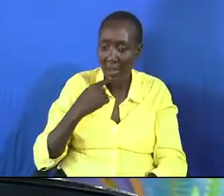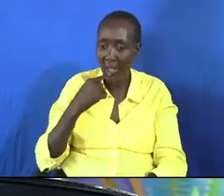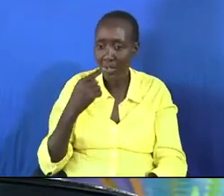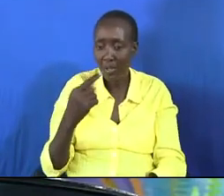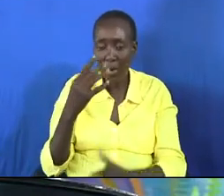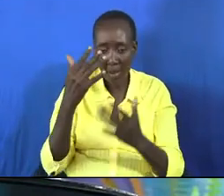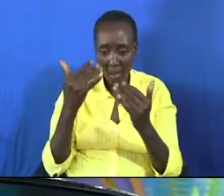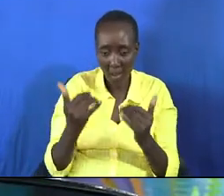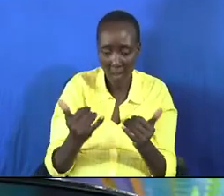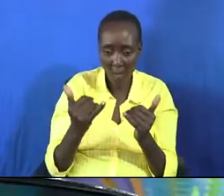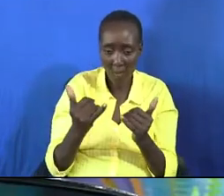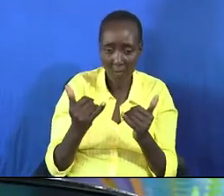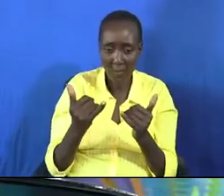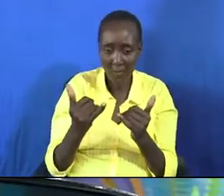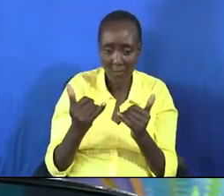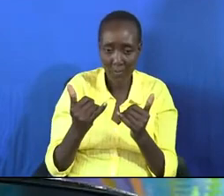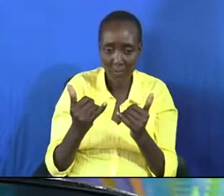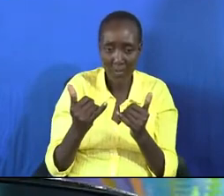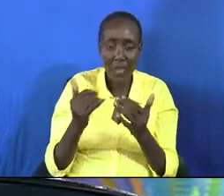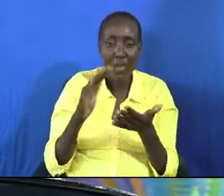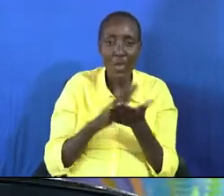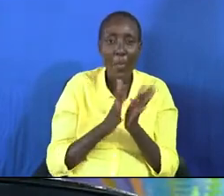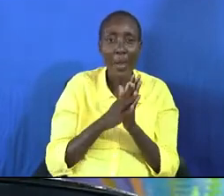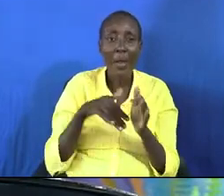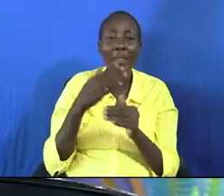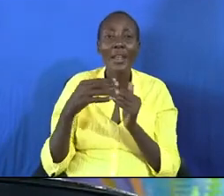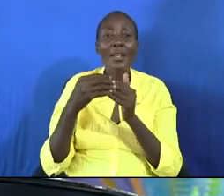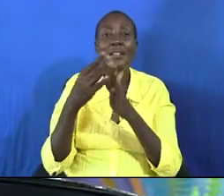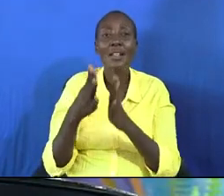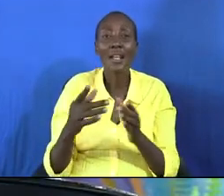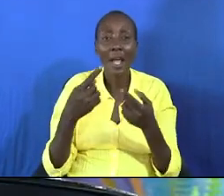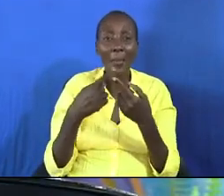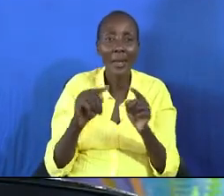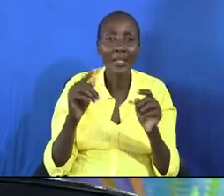to put in Moses' shoes, but they are too big.